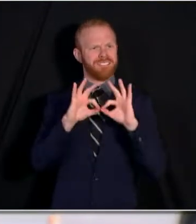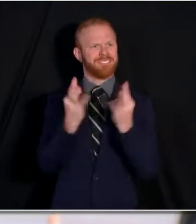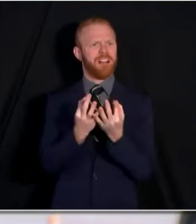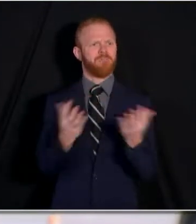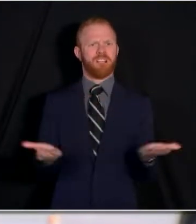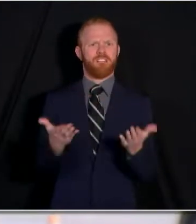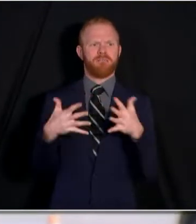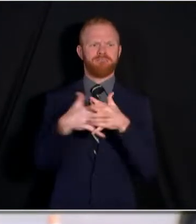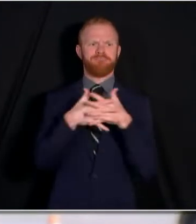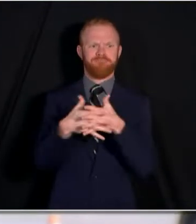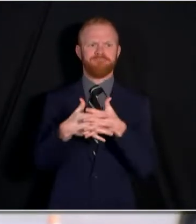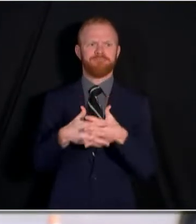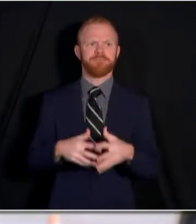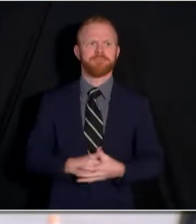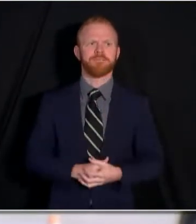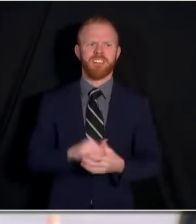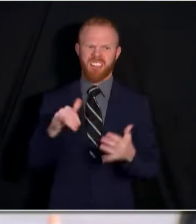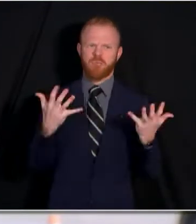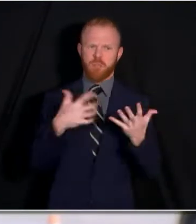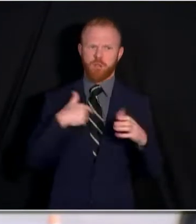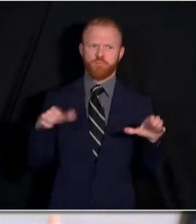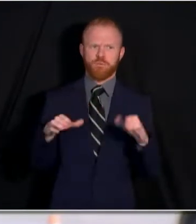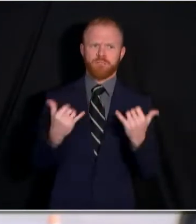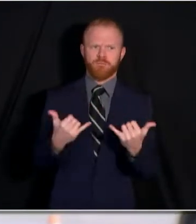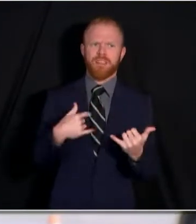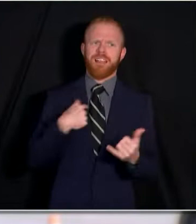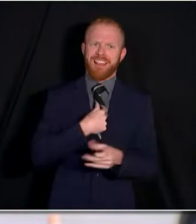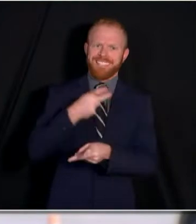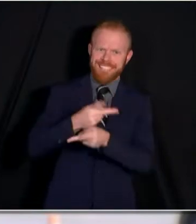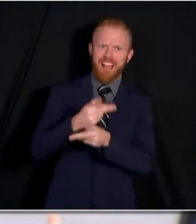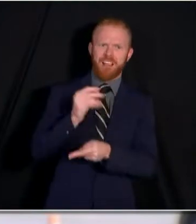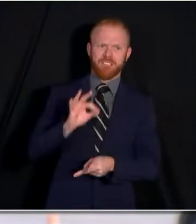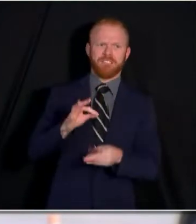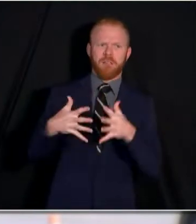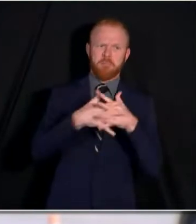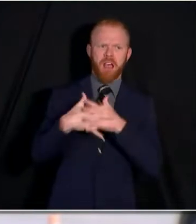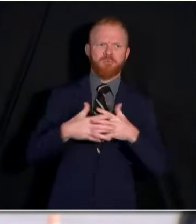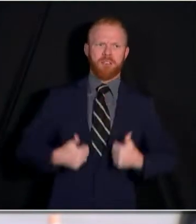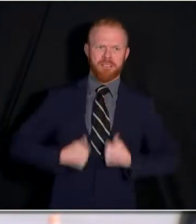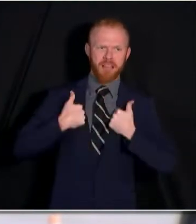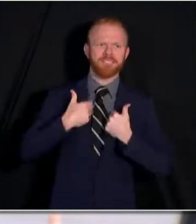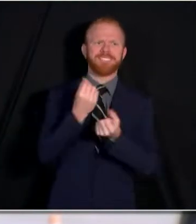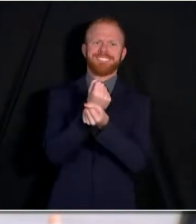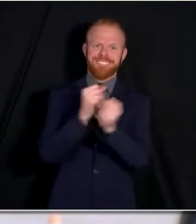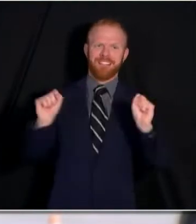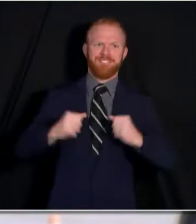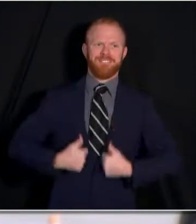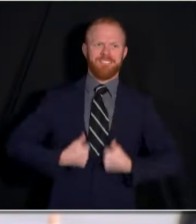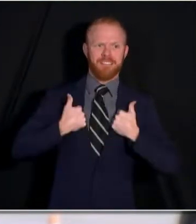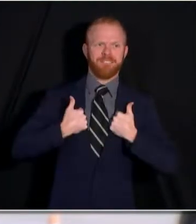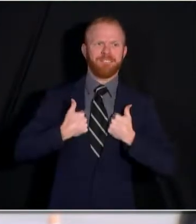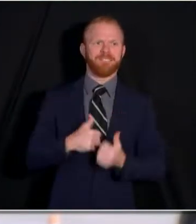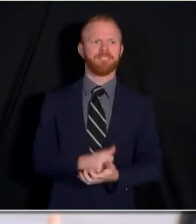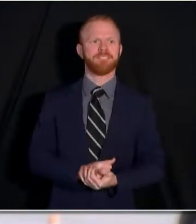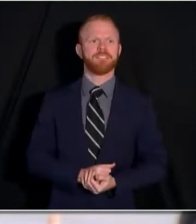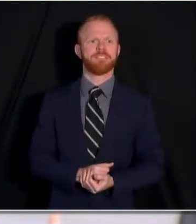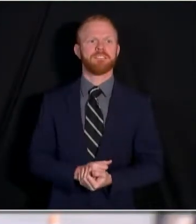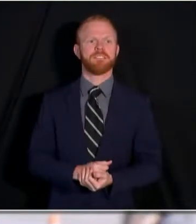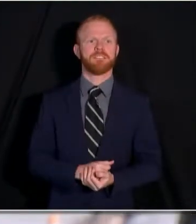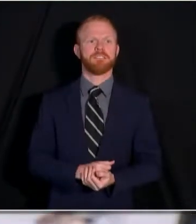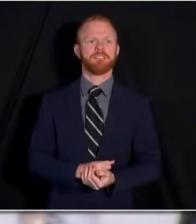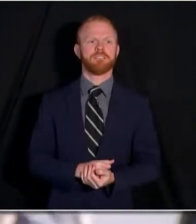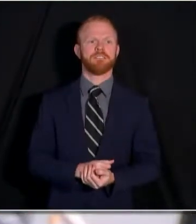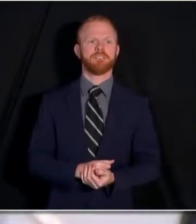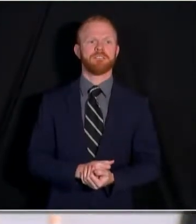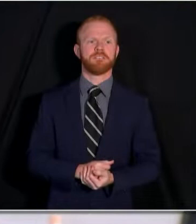today, is taking care of folks right here, American lives and saving lives. Secretary of Defense Austin has been very, very